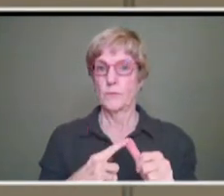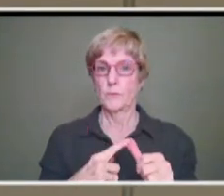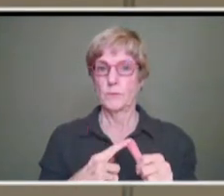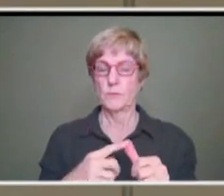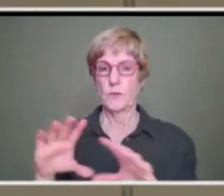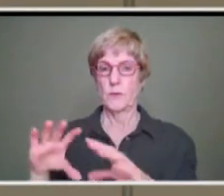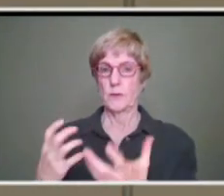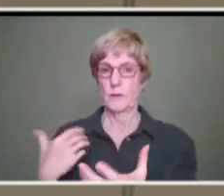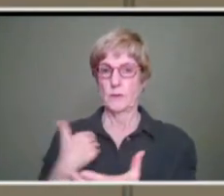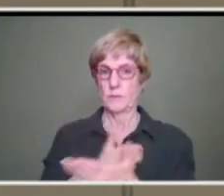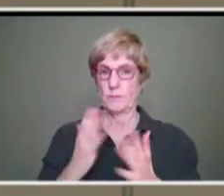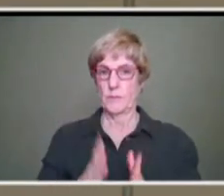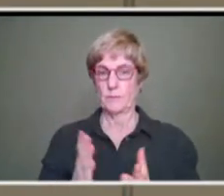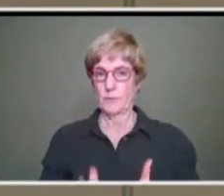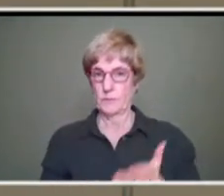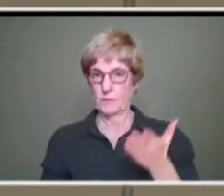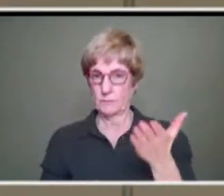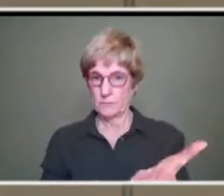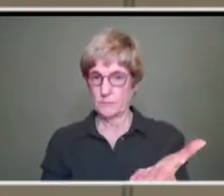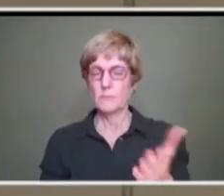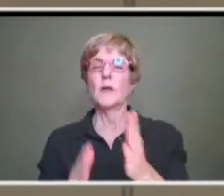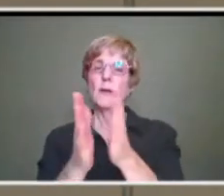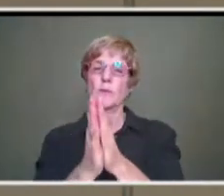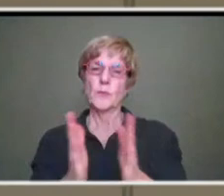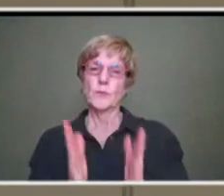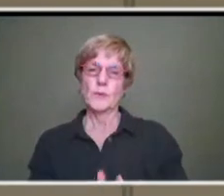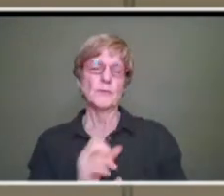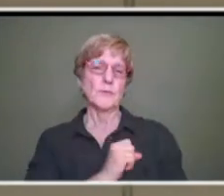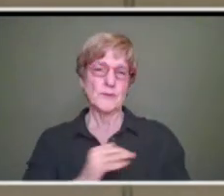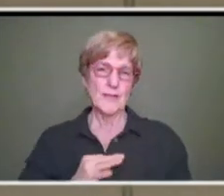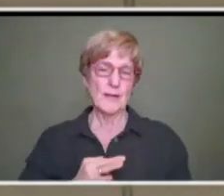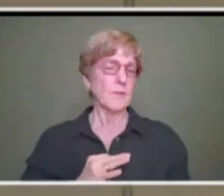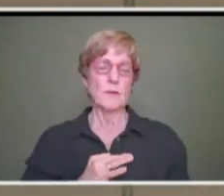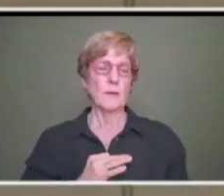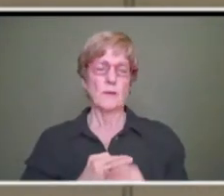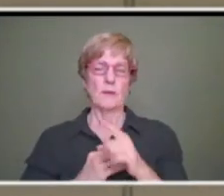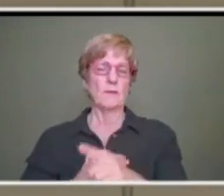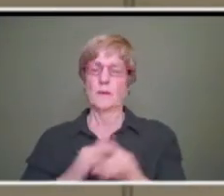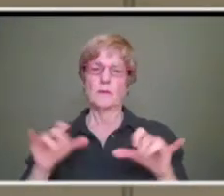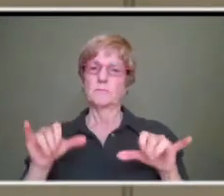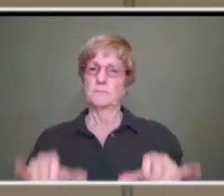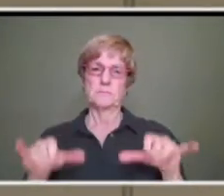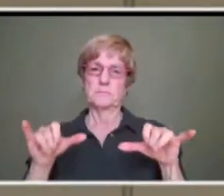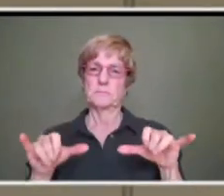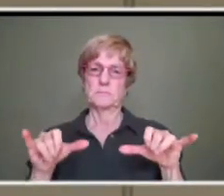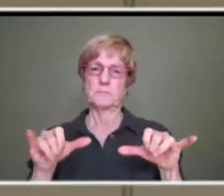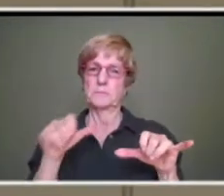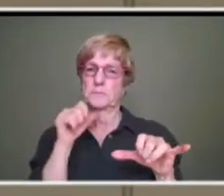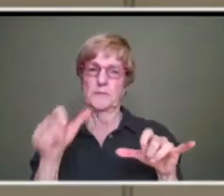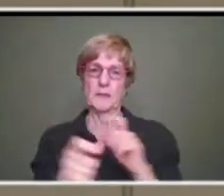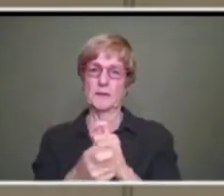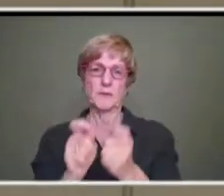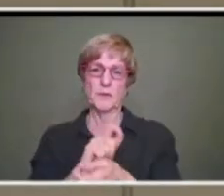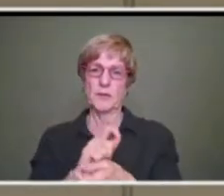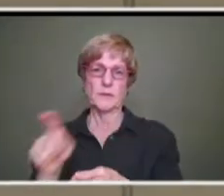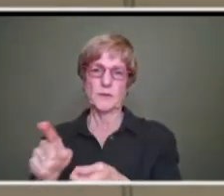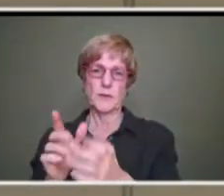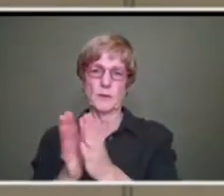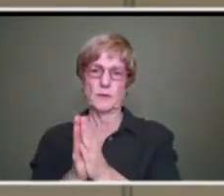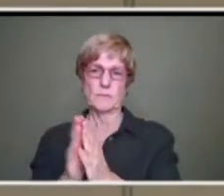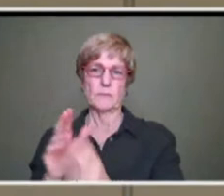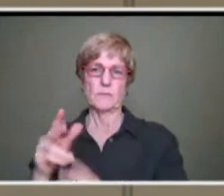member would have to make the motion the petitioner or staff the position that has not changed um the petition okay